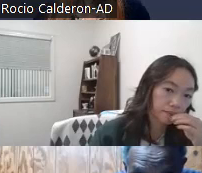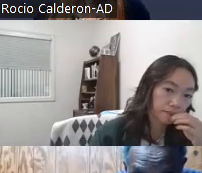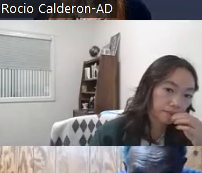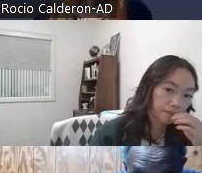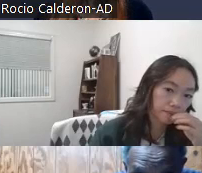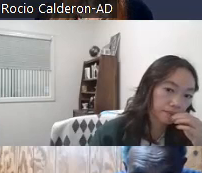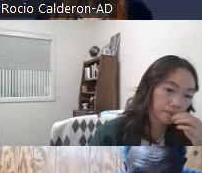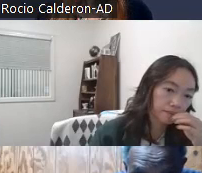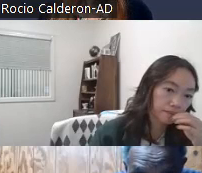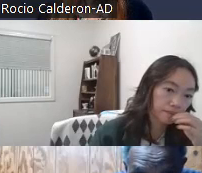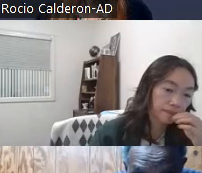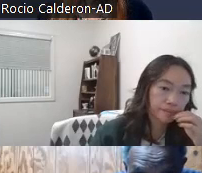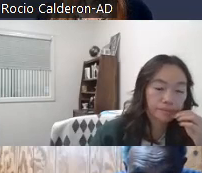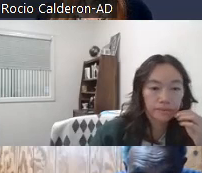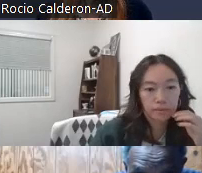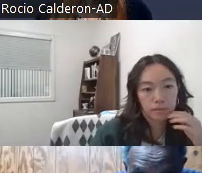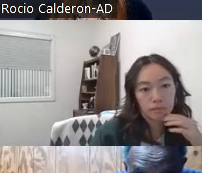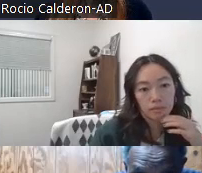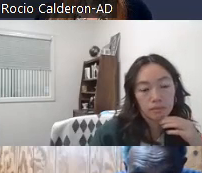that.